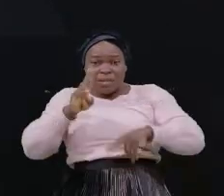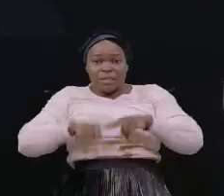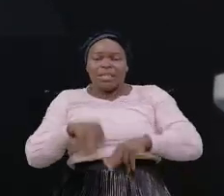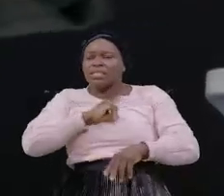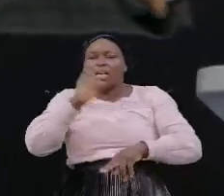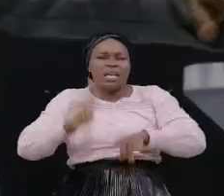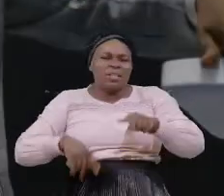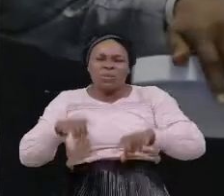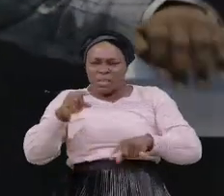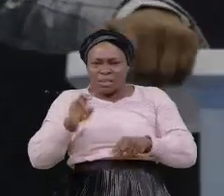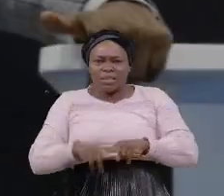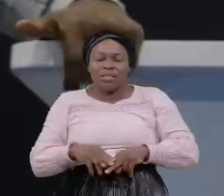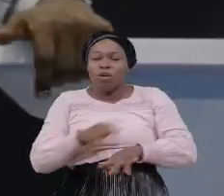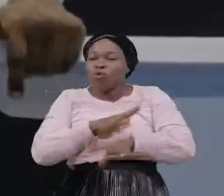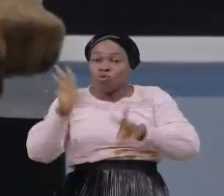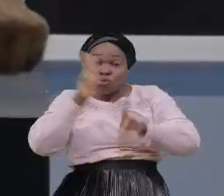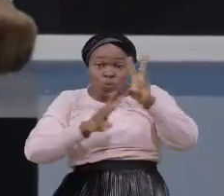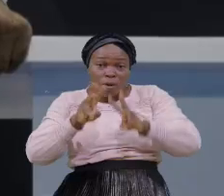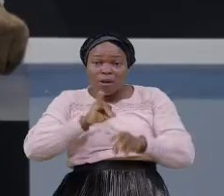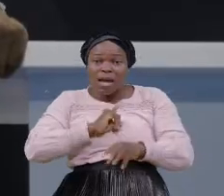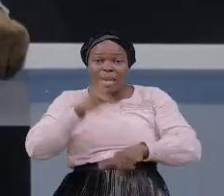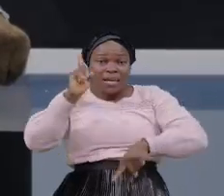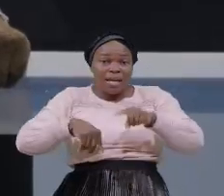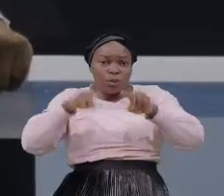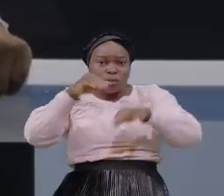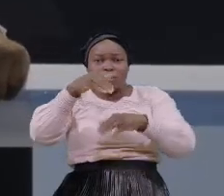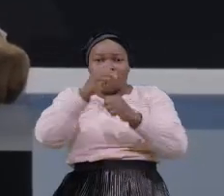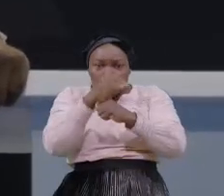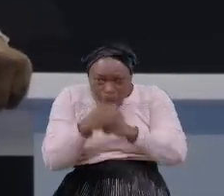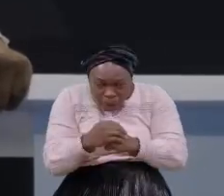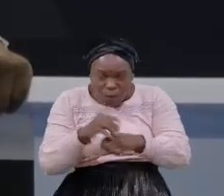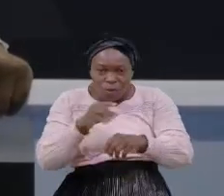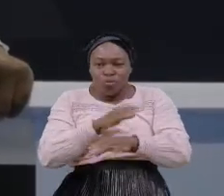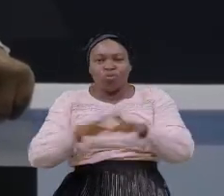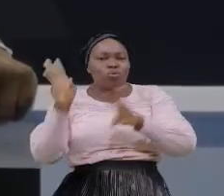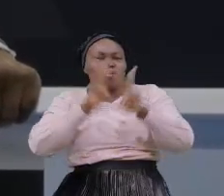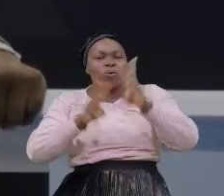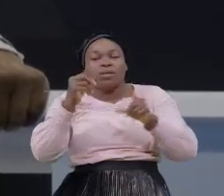Don't worry, the Lord is coming your way tonight. Healed,